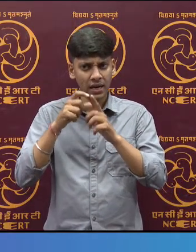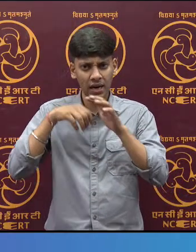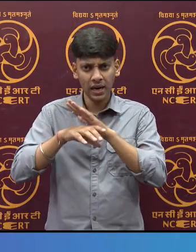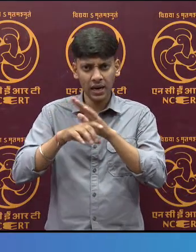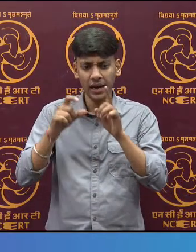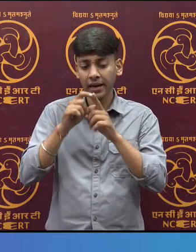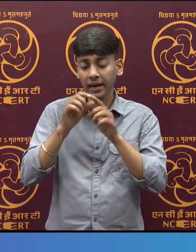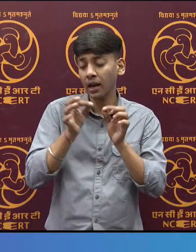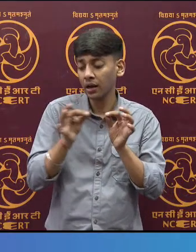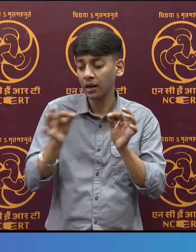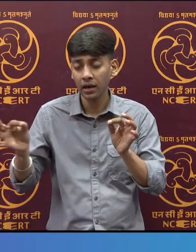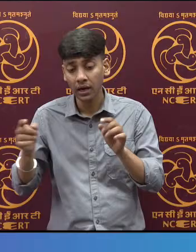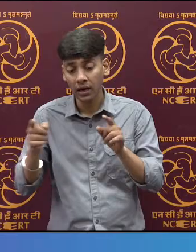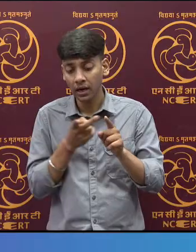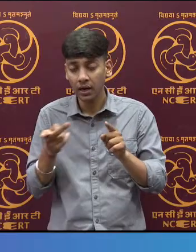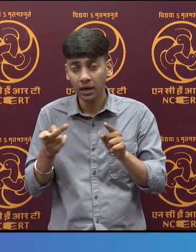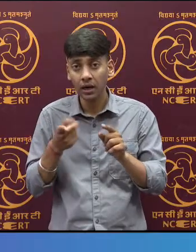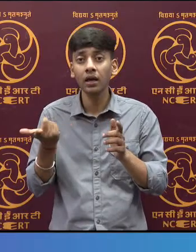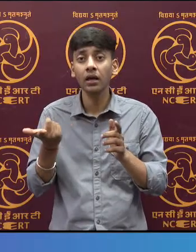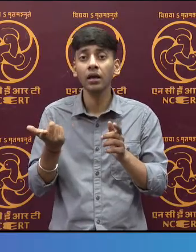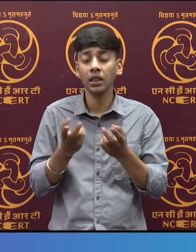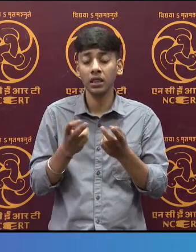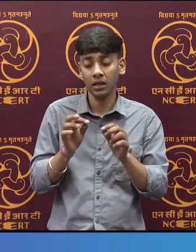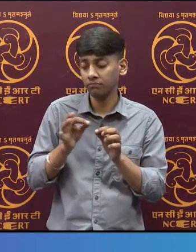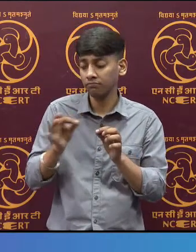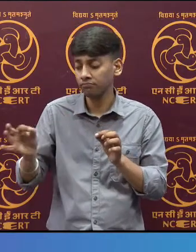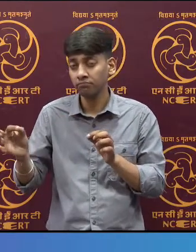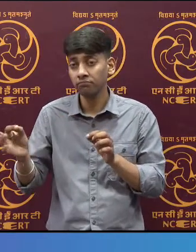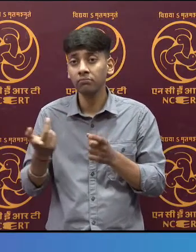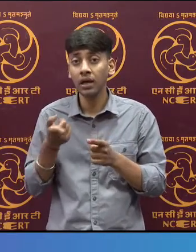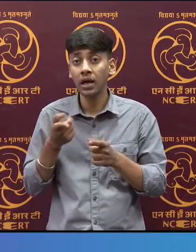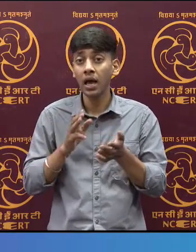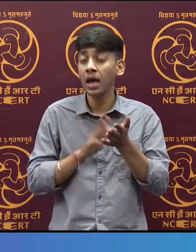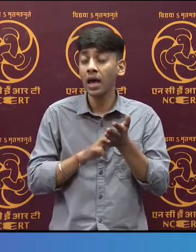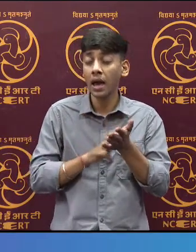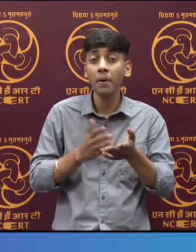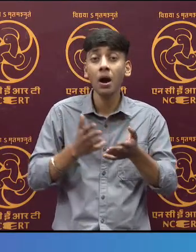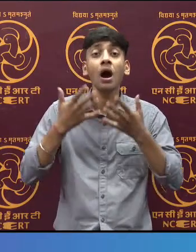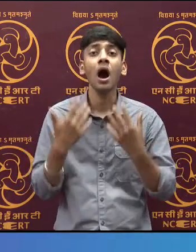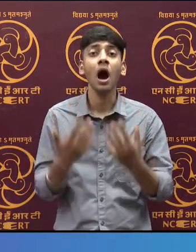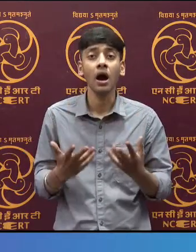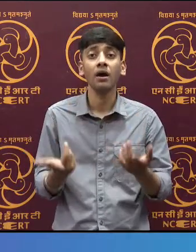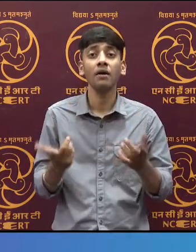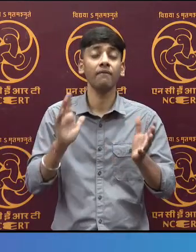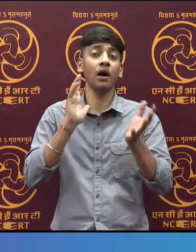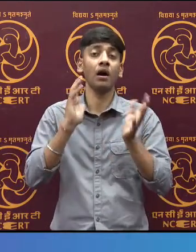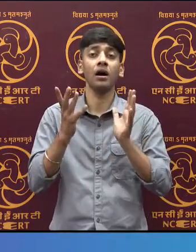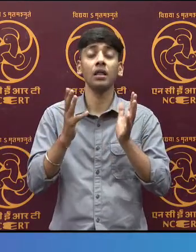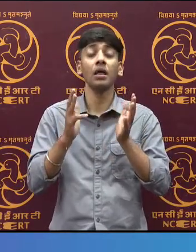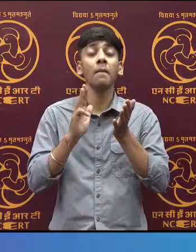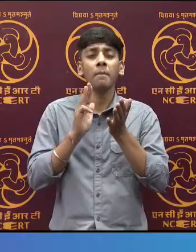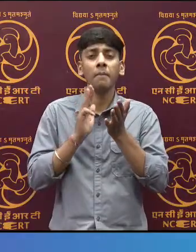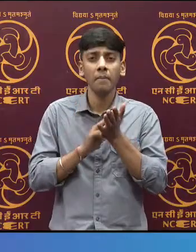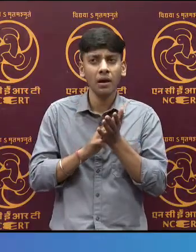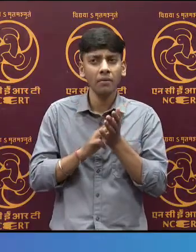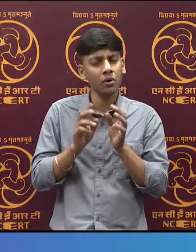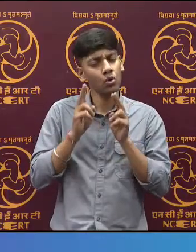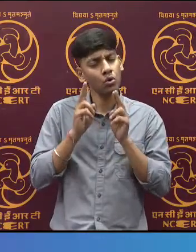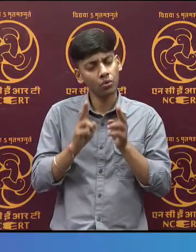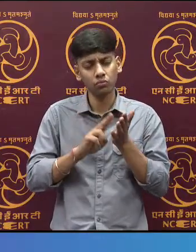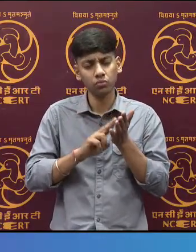distance between the object and the earth, and m is the mass of the earth. Mass of the earth is always a